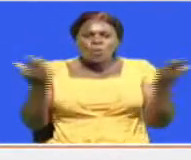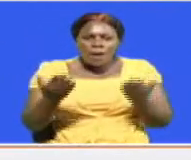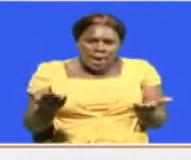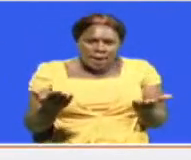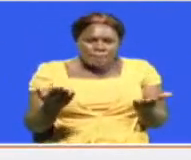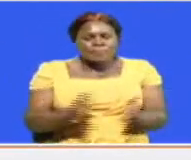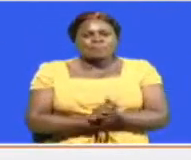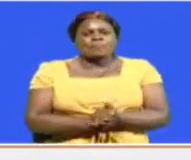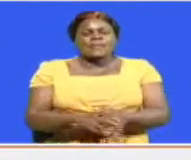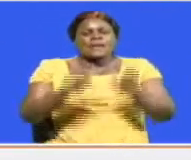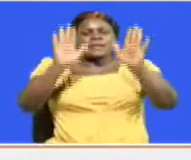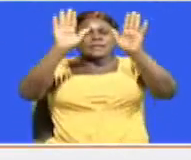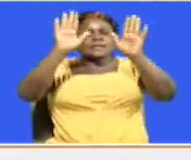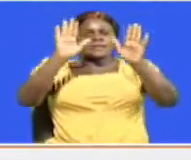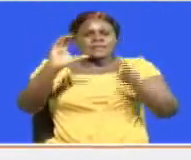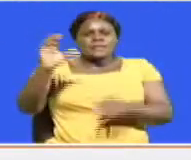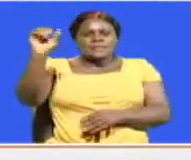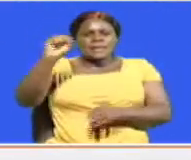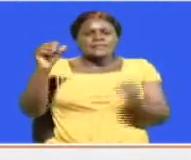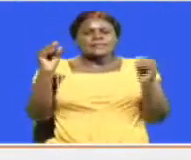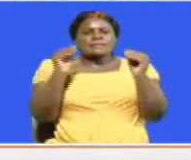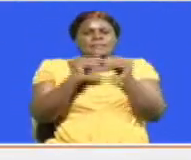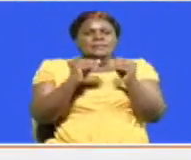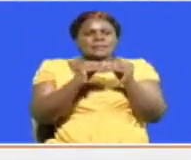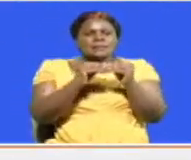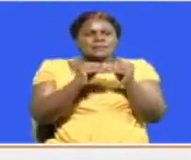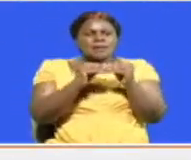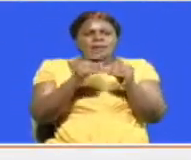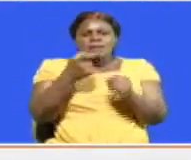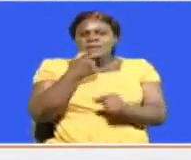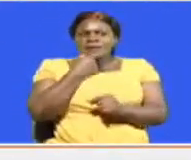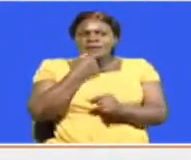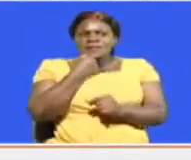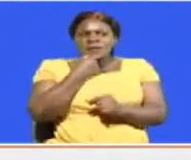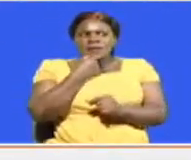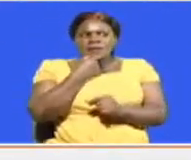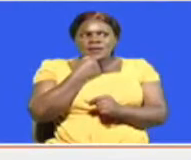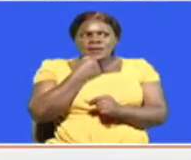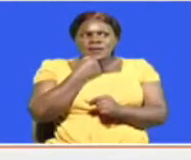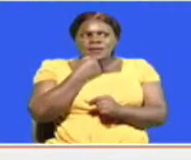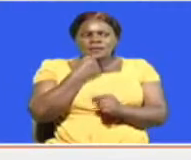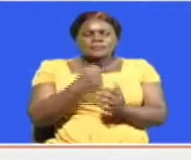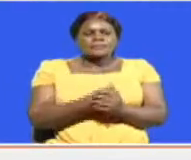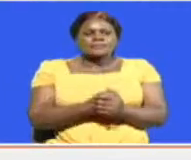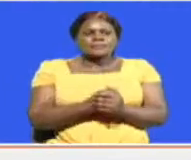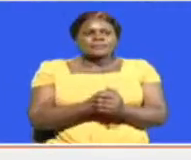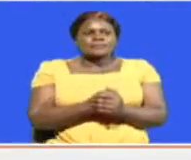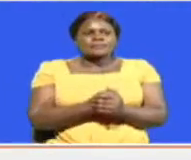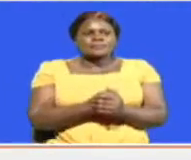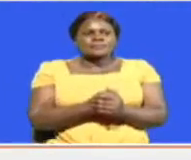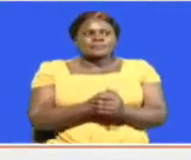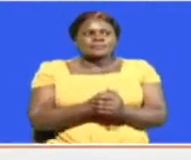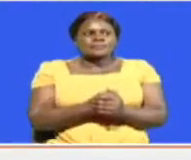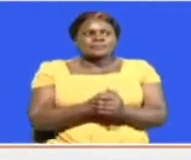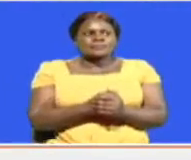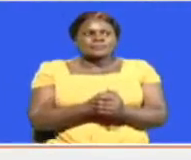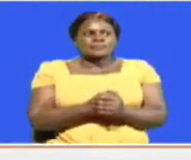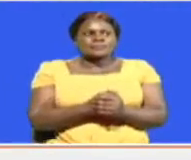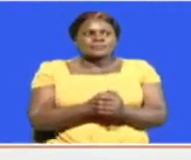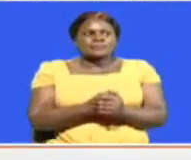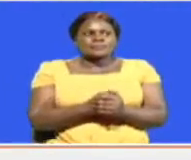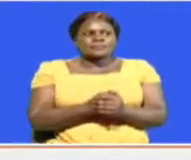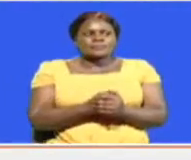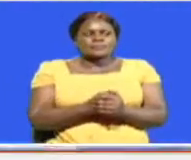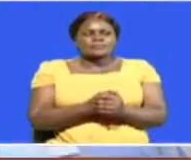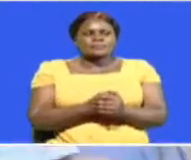is expected to convene a cabinet meeting in Nyanza region. Elvis Kosgei, KT News, Nandi